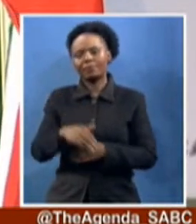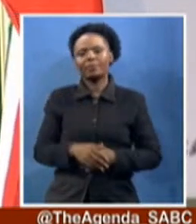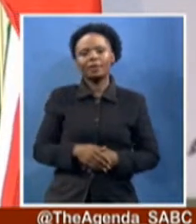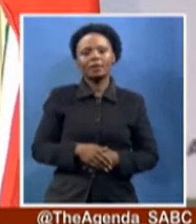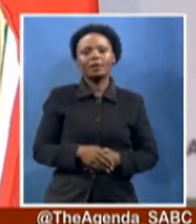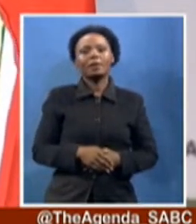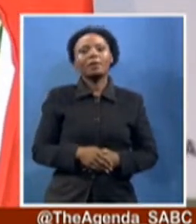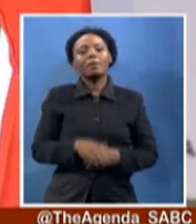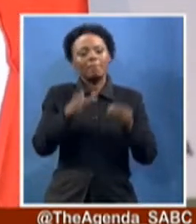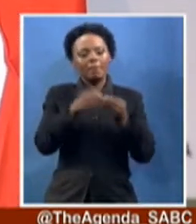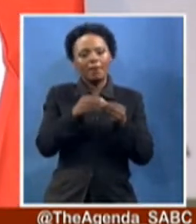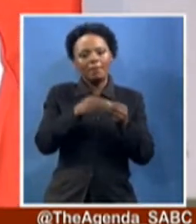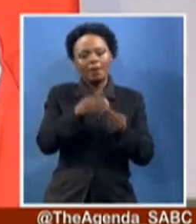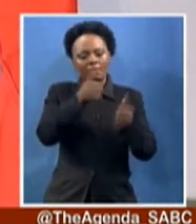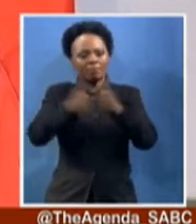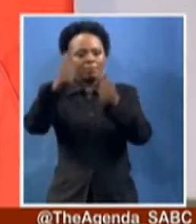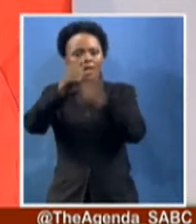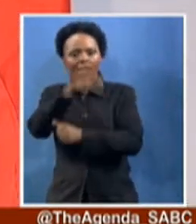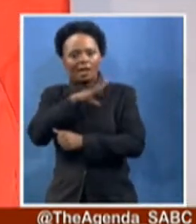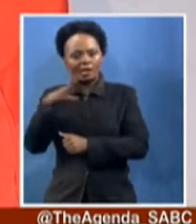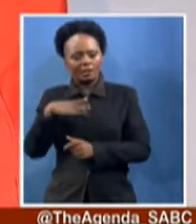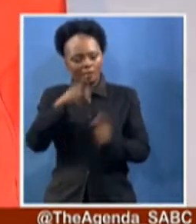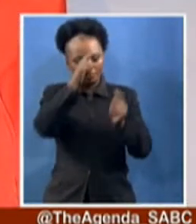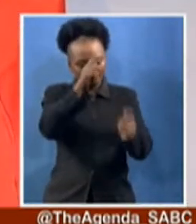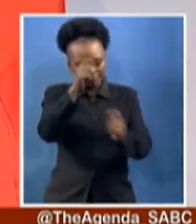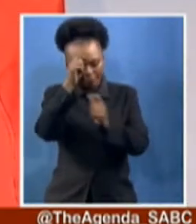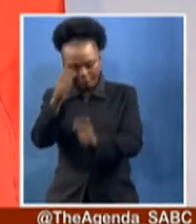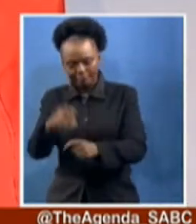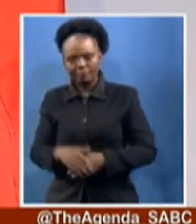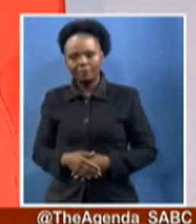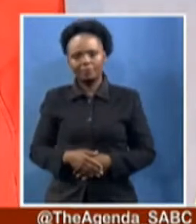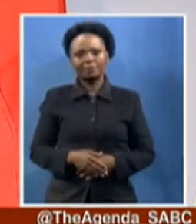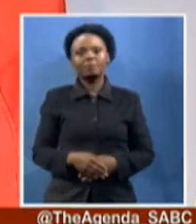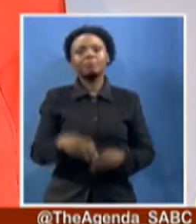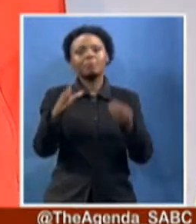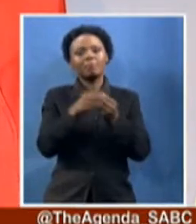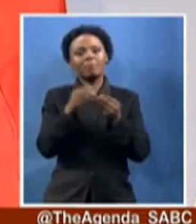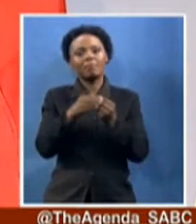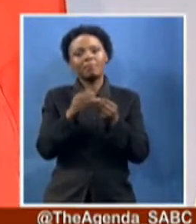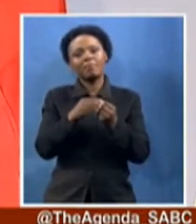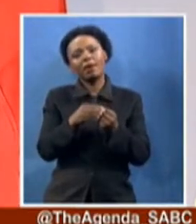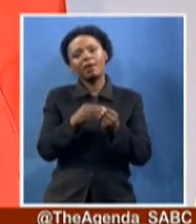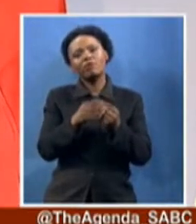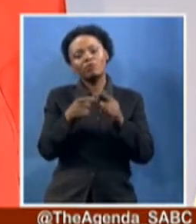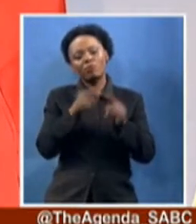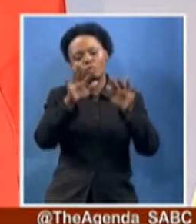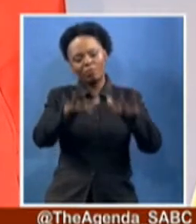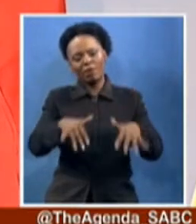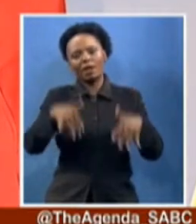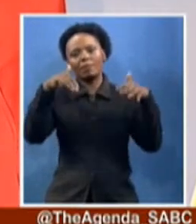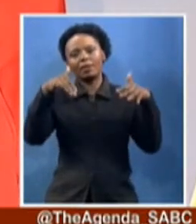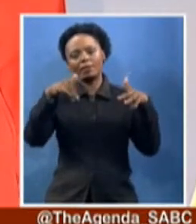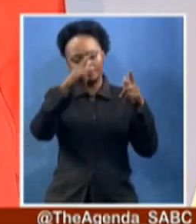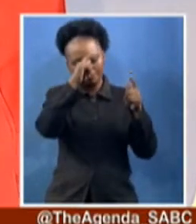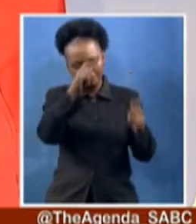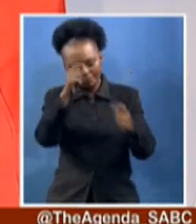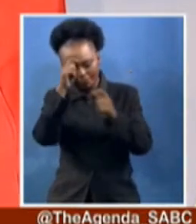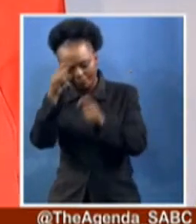members of Parliament, I saw them here, the acting mayor, and